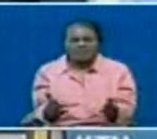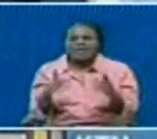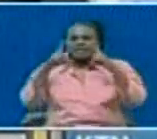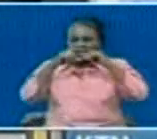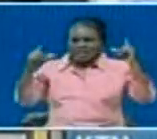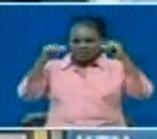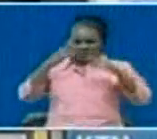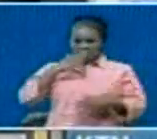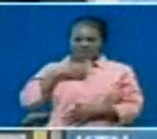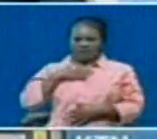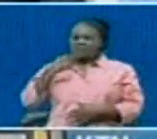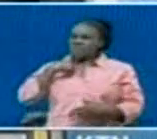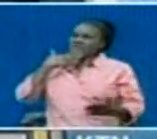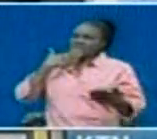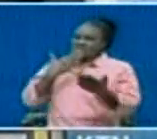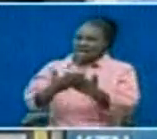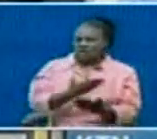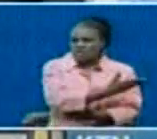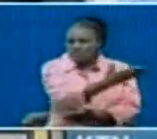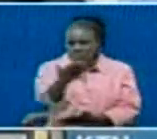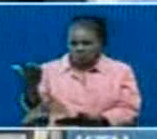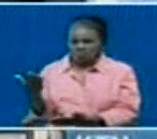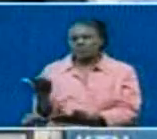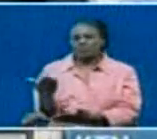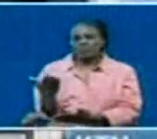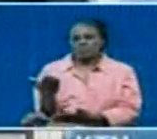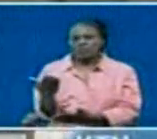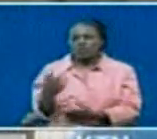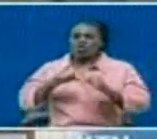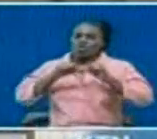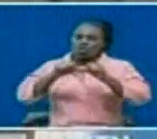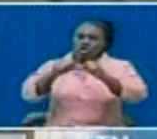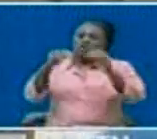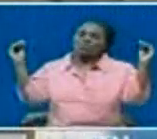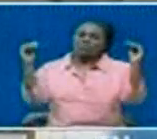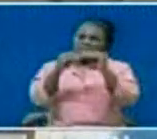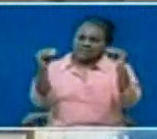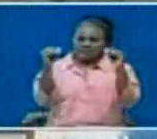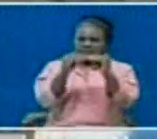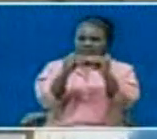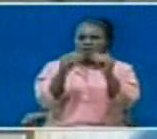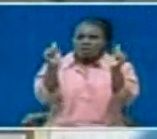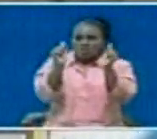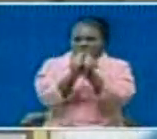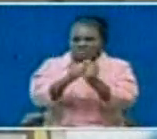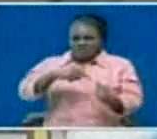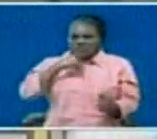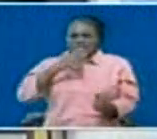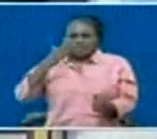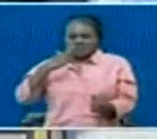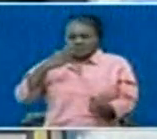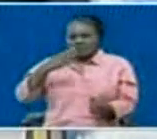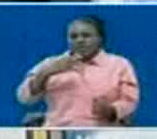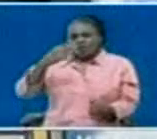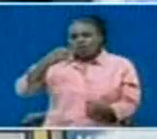statement, and I thank you, and we will continue this meeting with our colleagues from Lamu